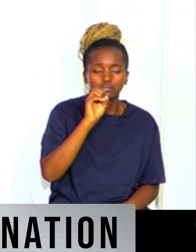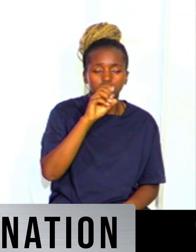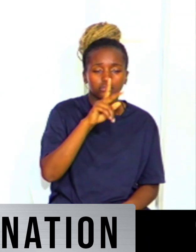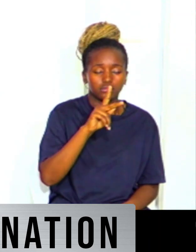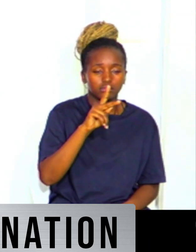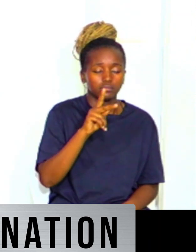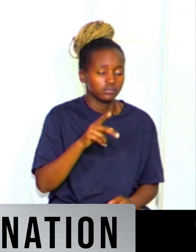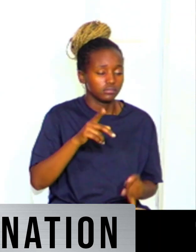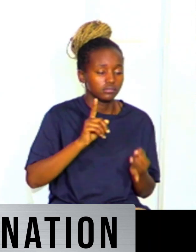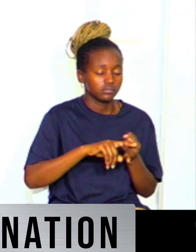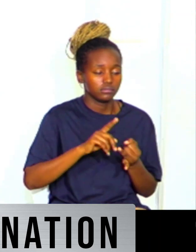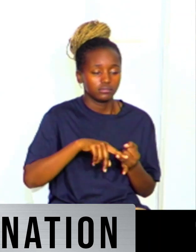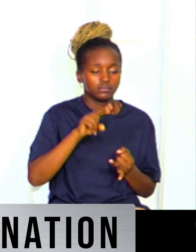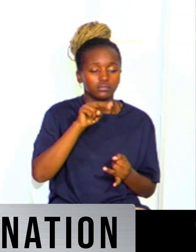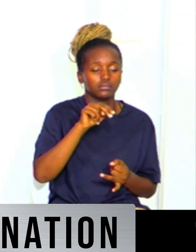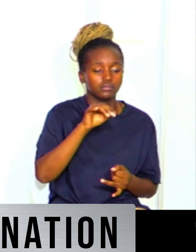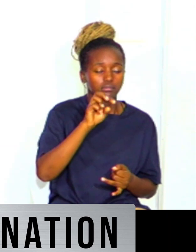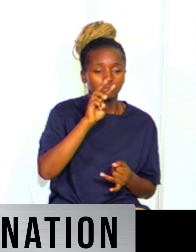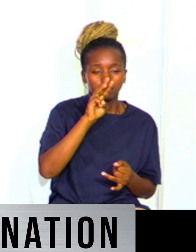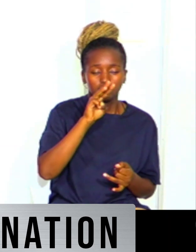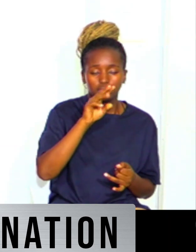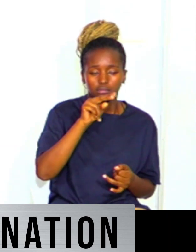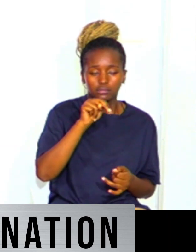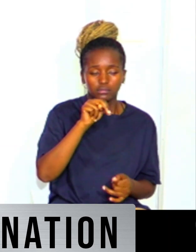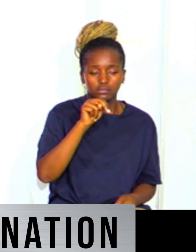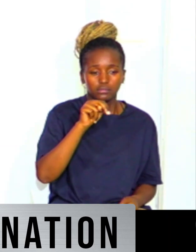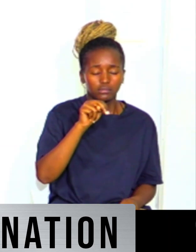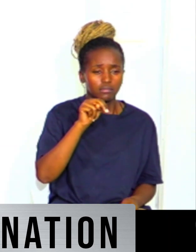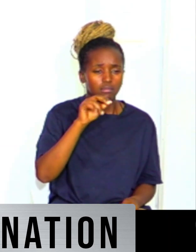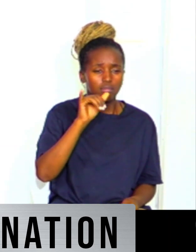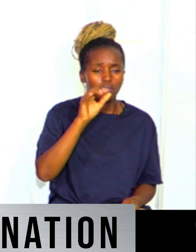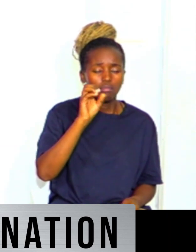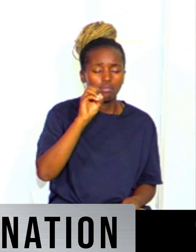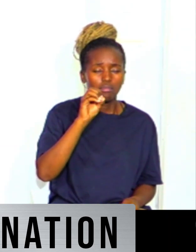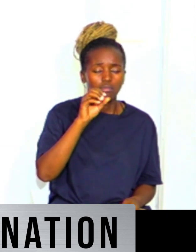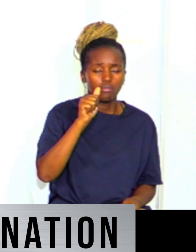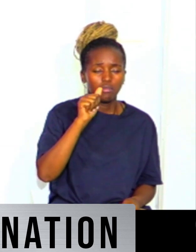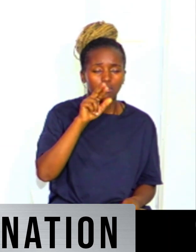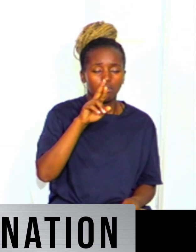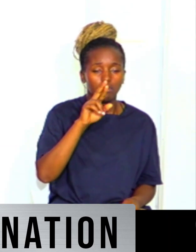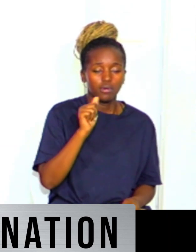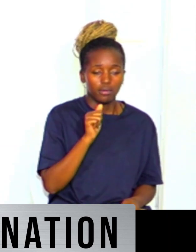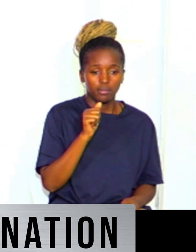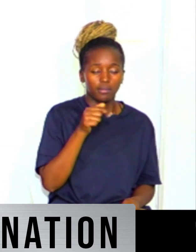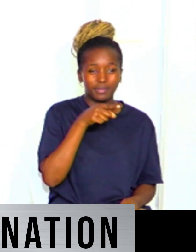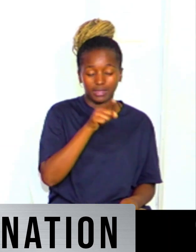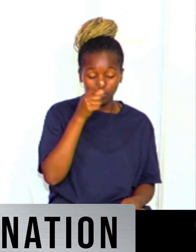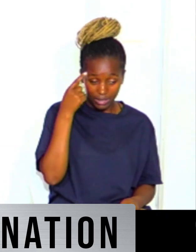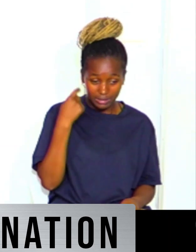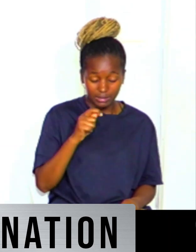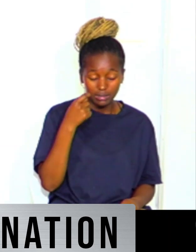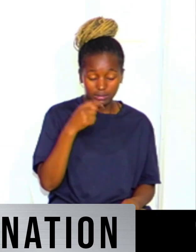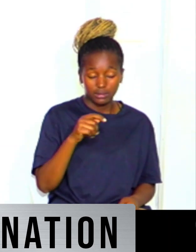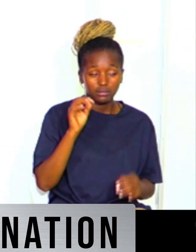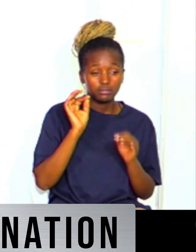Are these guys doing a good job? Yeah, they are really trying. They are trying. What I can say is that they are trying, but they are under someone. You